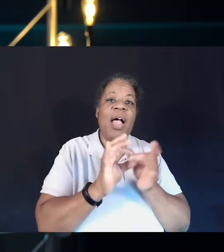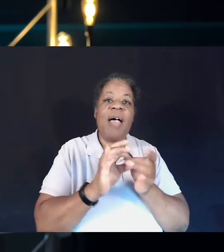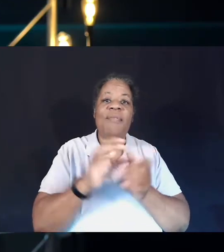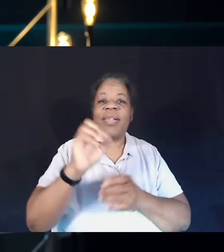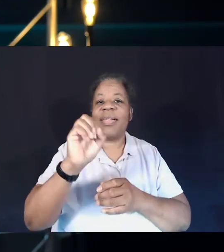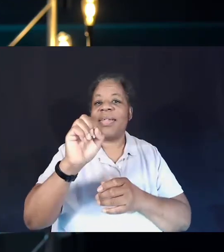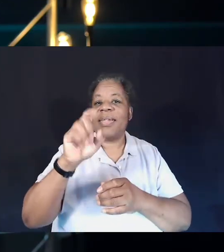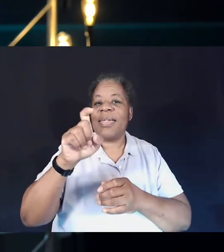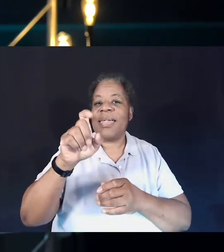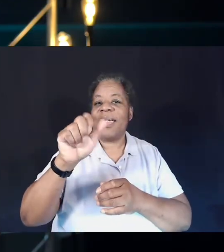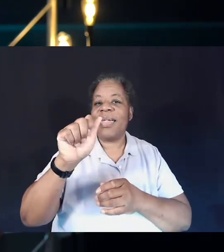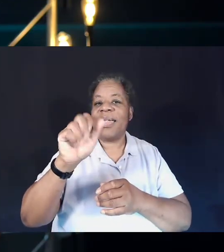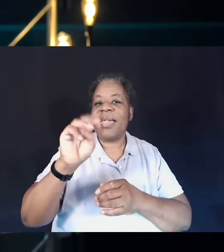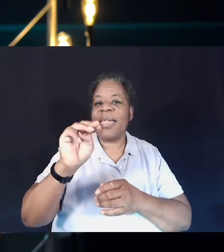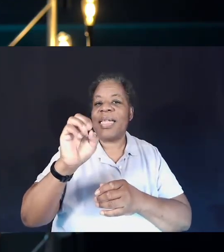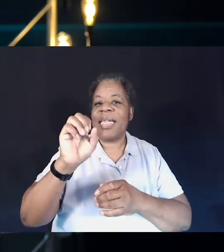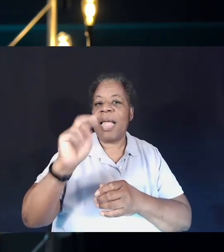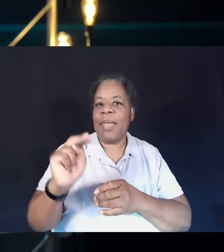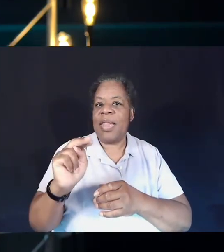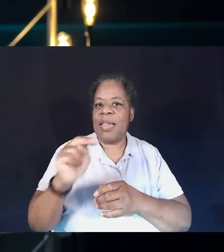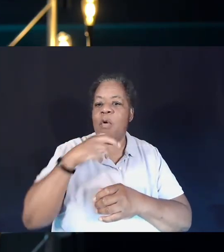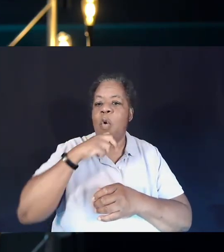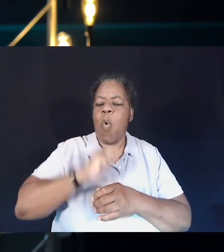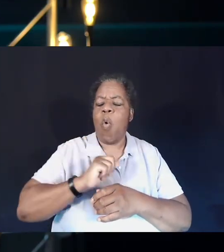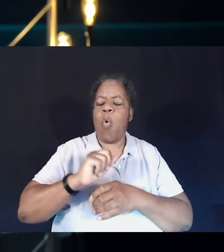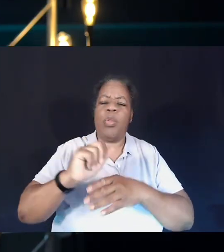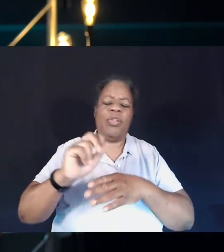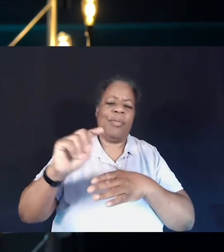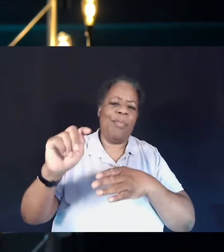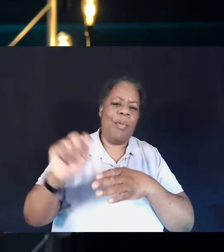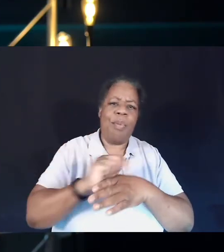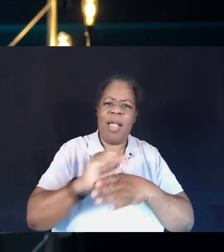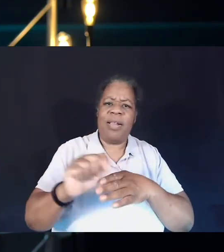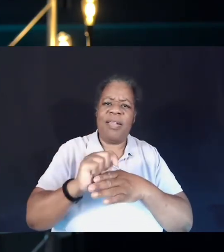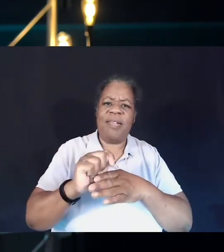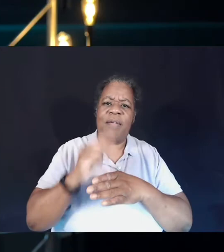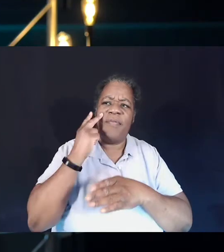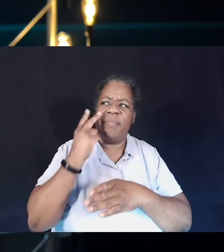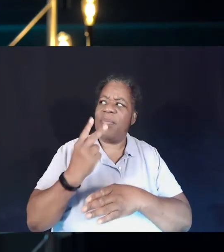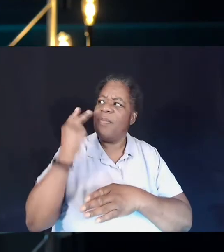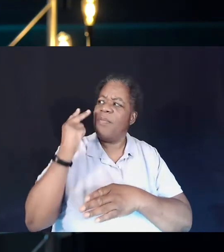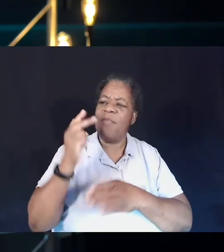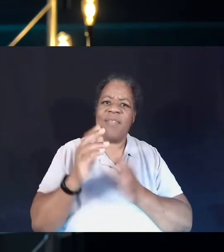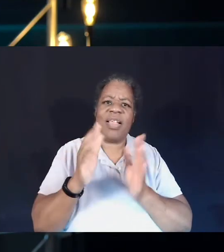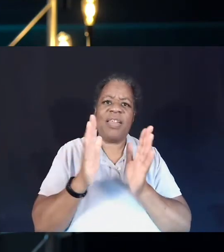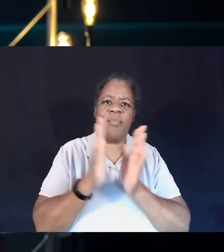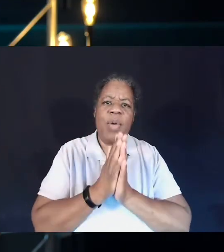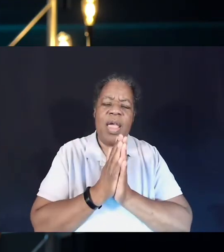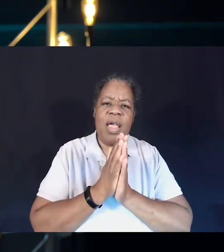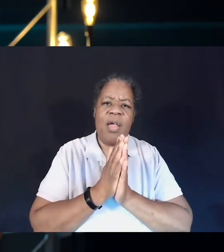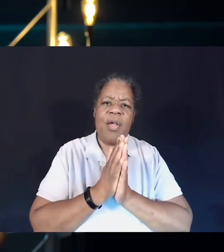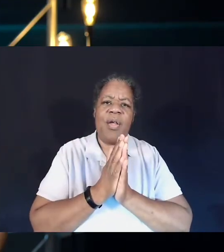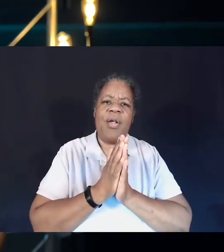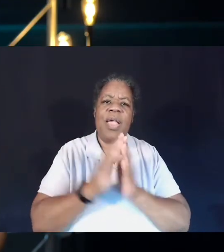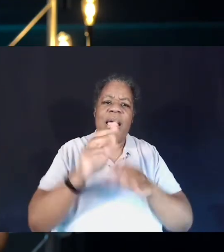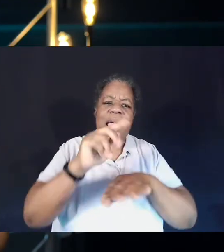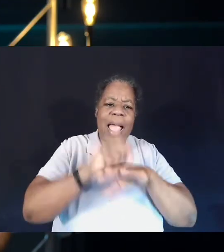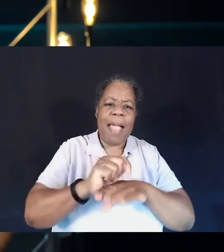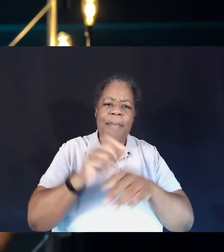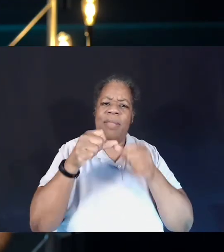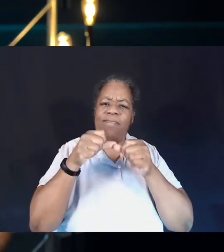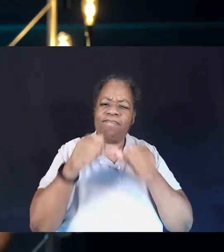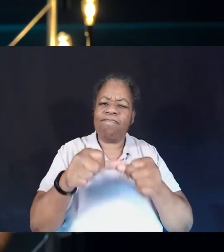ancient Christian practice of reflective prayer. And the persistent habit of living into this